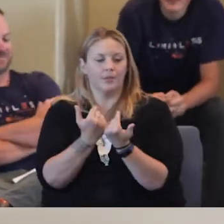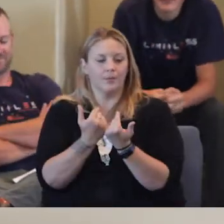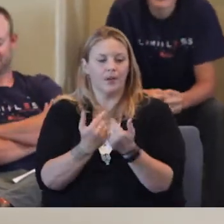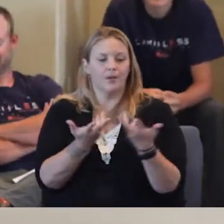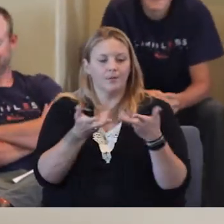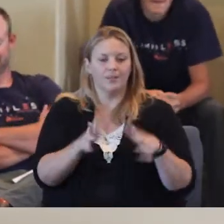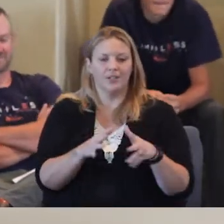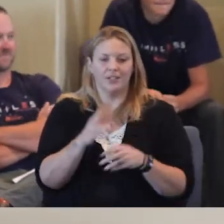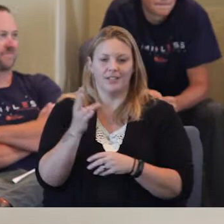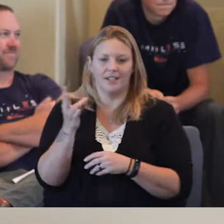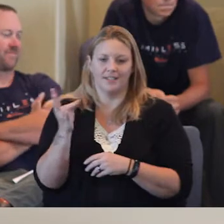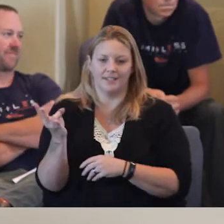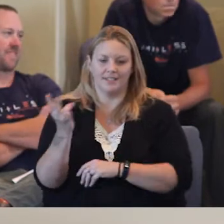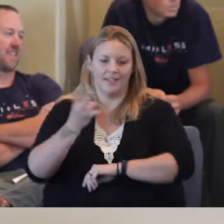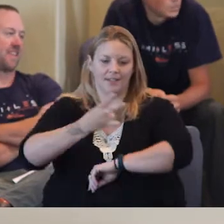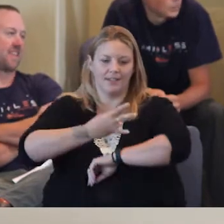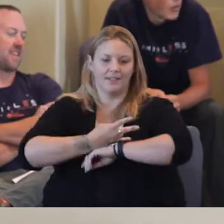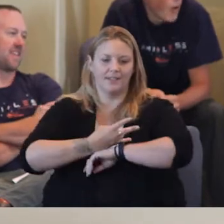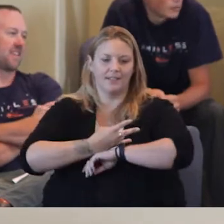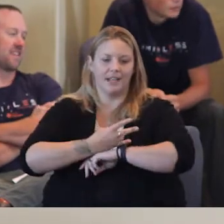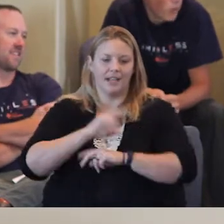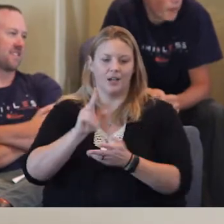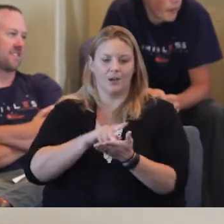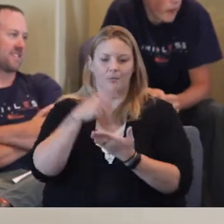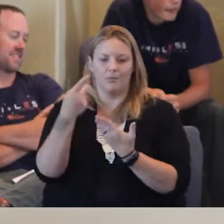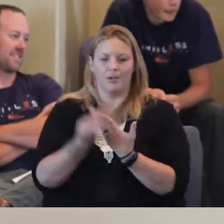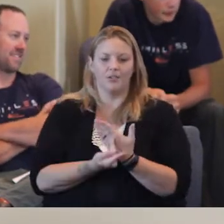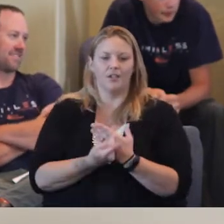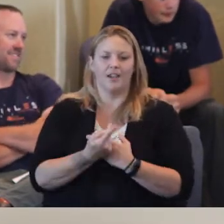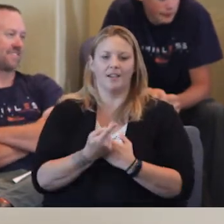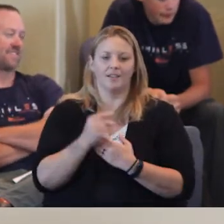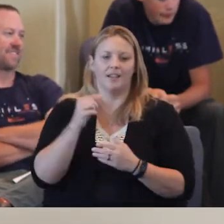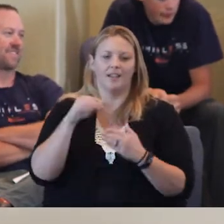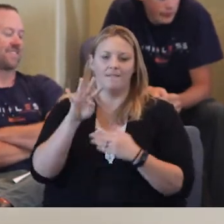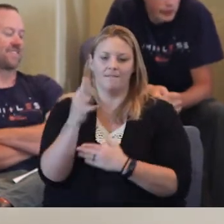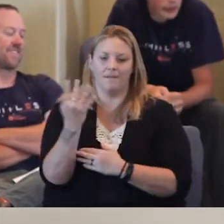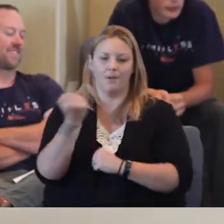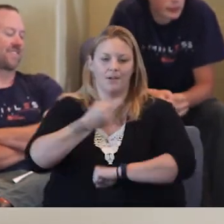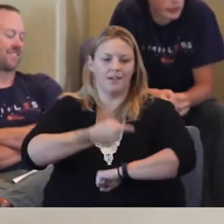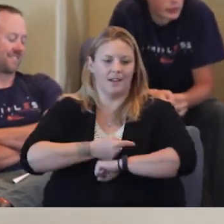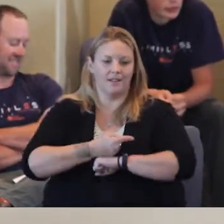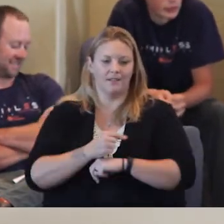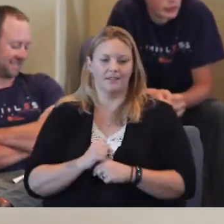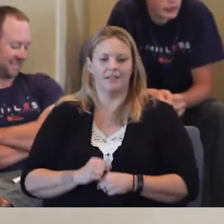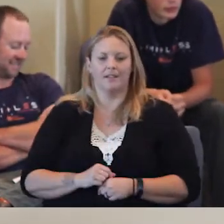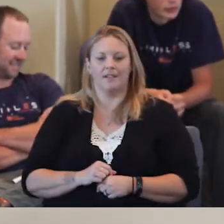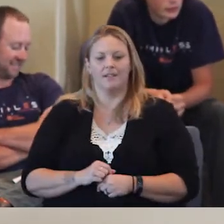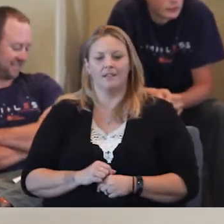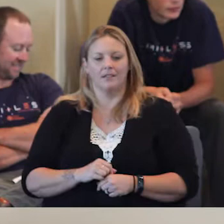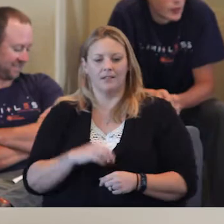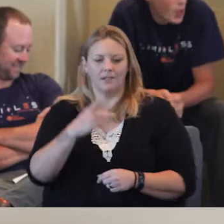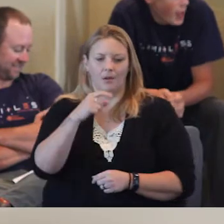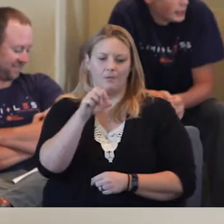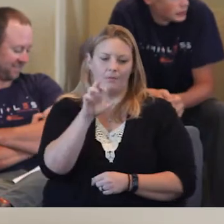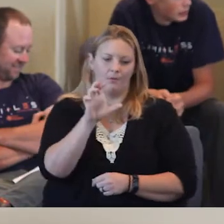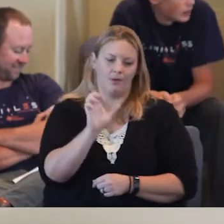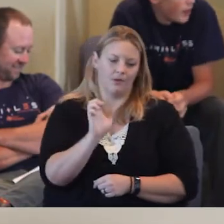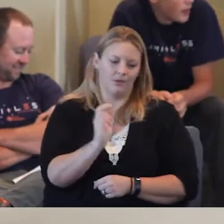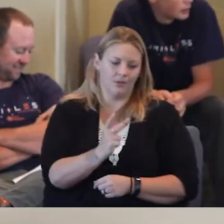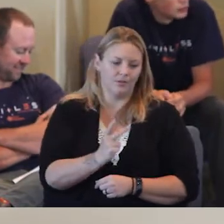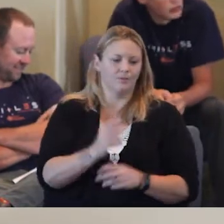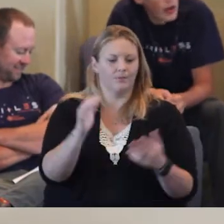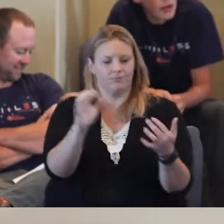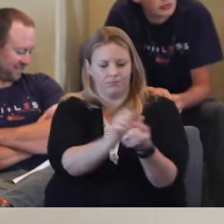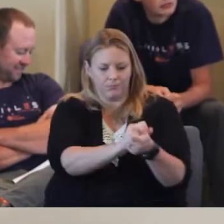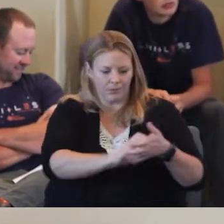group, we finished a 7-day project in 4 days, and we tore down, you know, just the whole entire porch and, you know, built